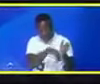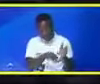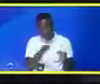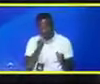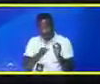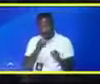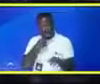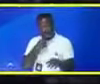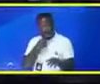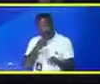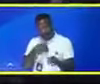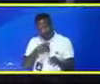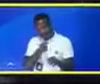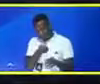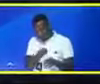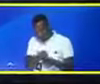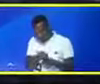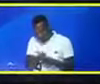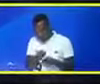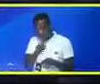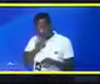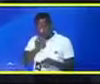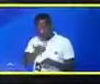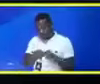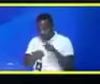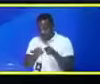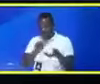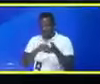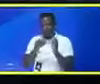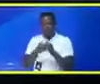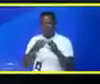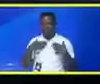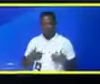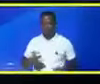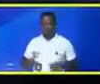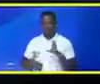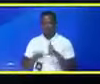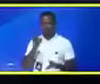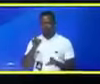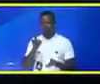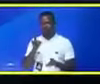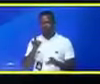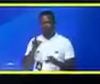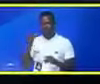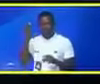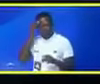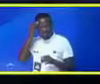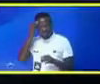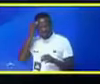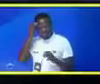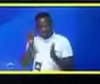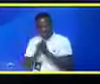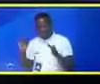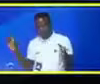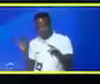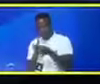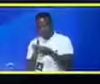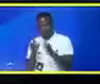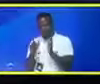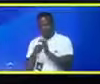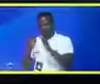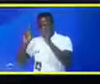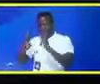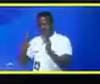about keys, we talk about the body of spiritual knowledge allocated or connected to the results that